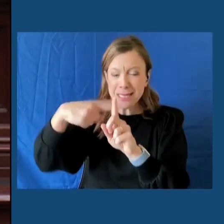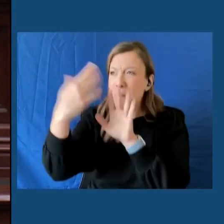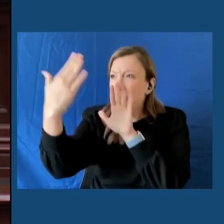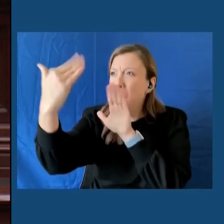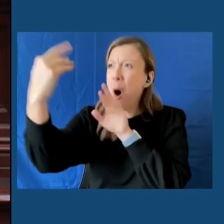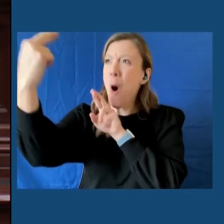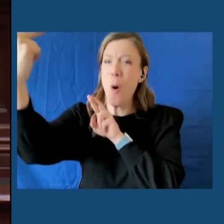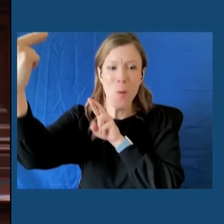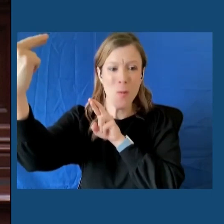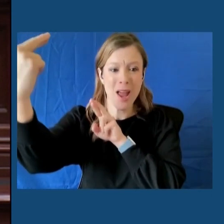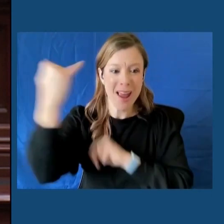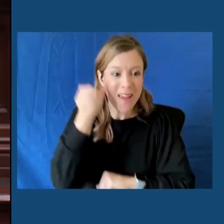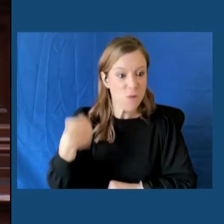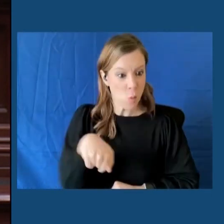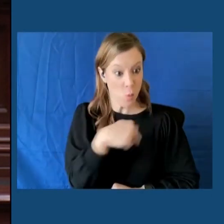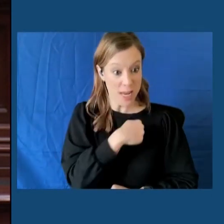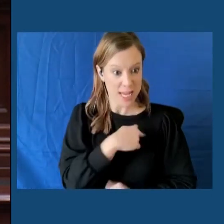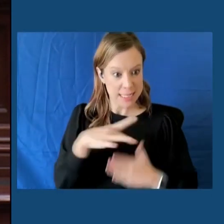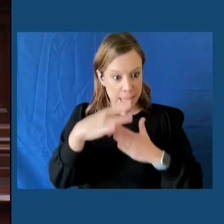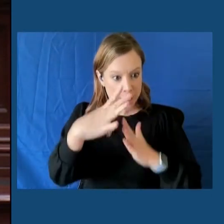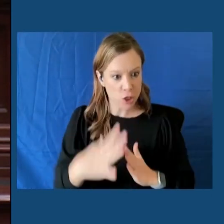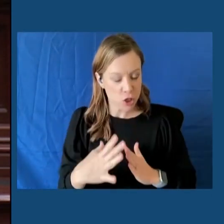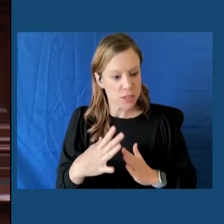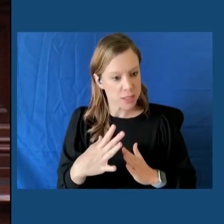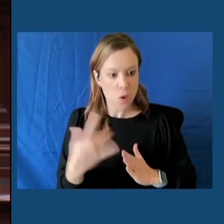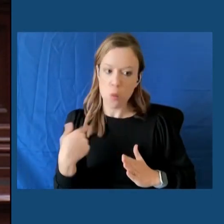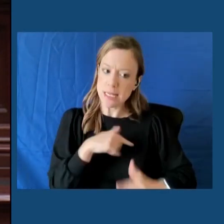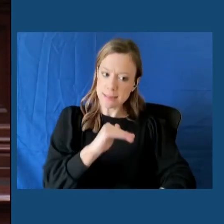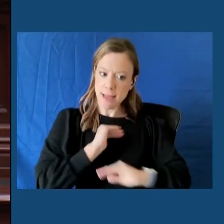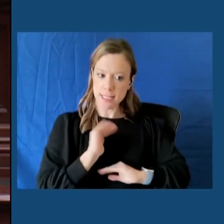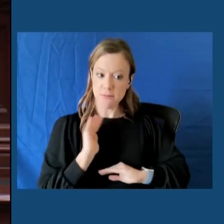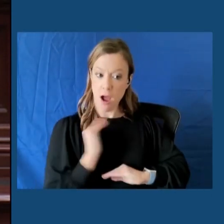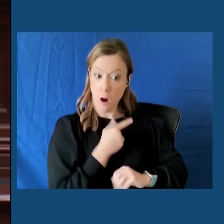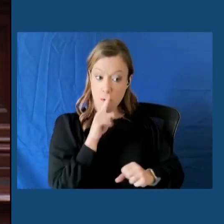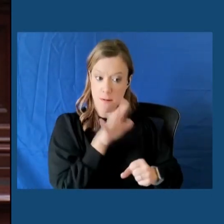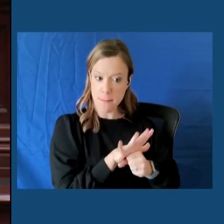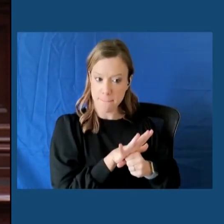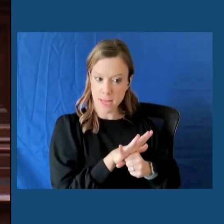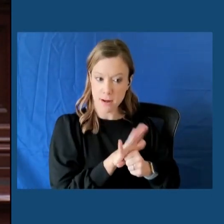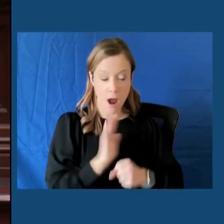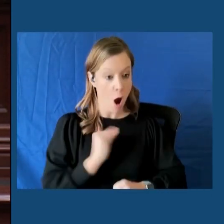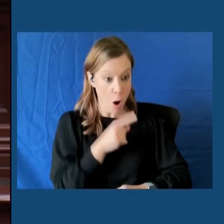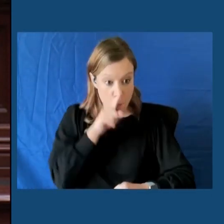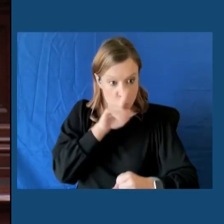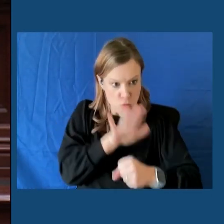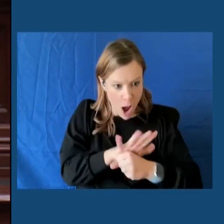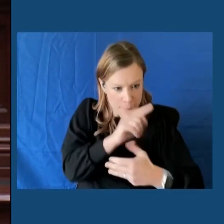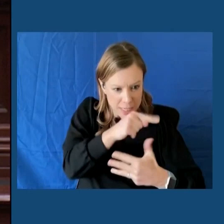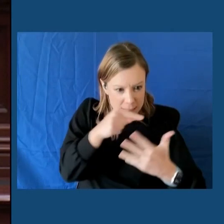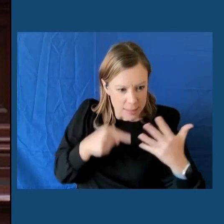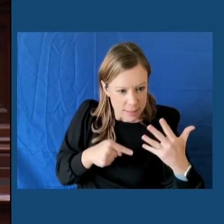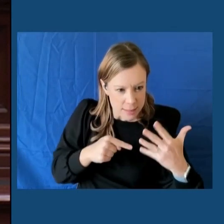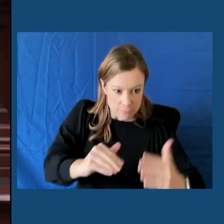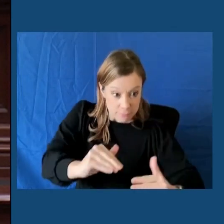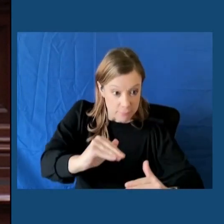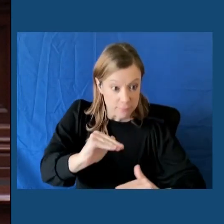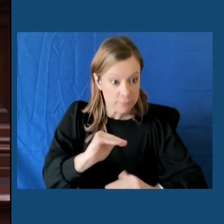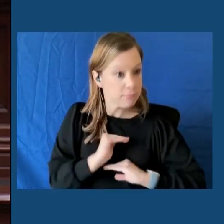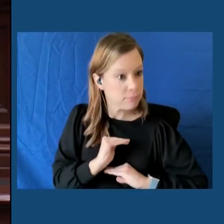leaders fulfill our commitments and our promises, then this